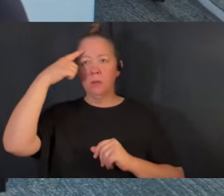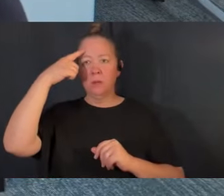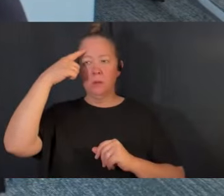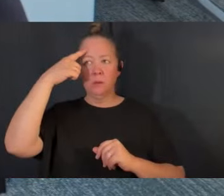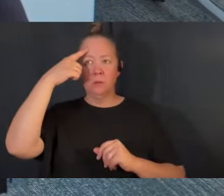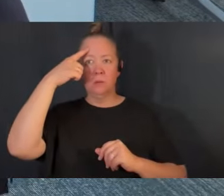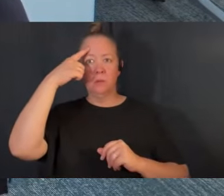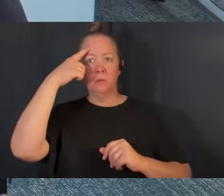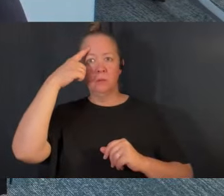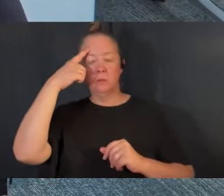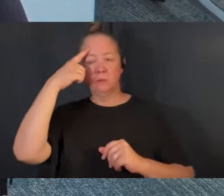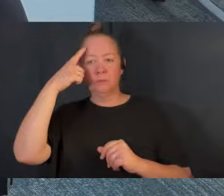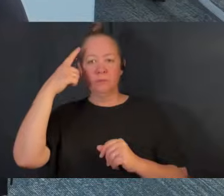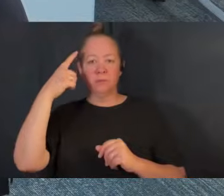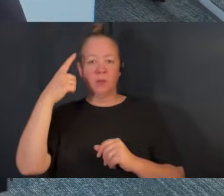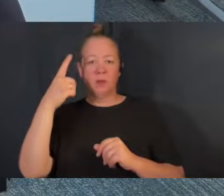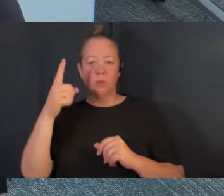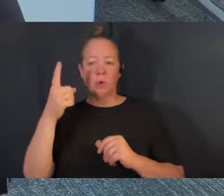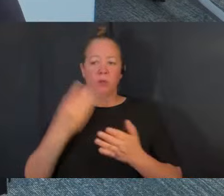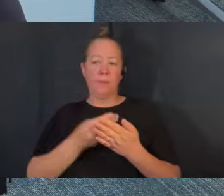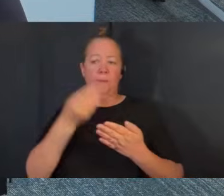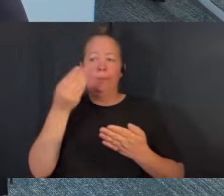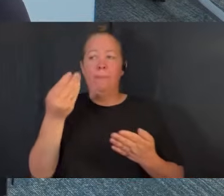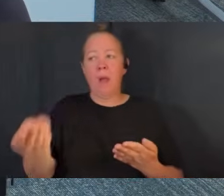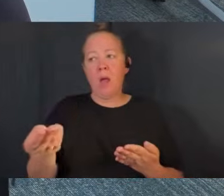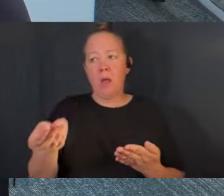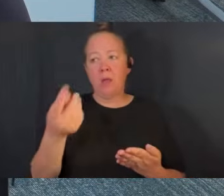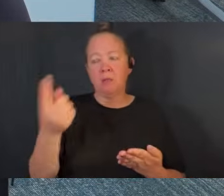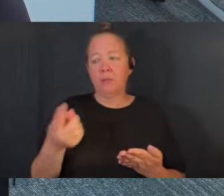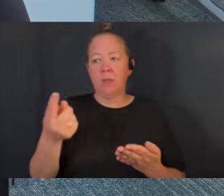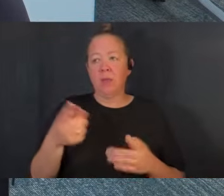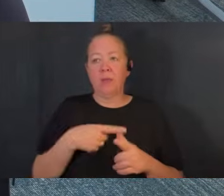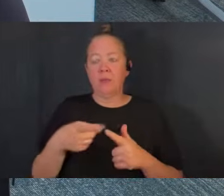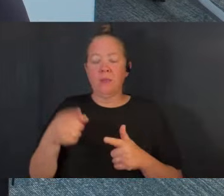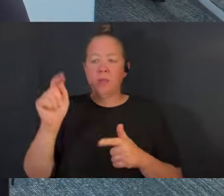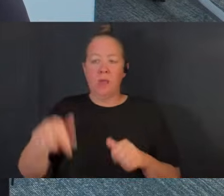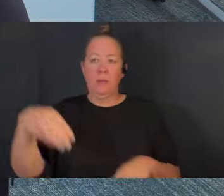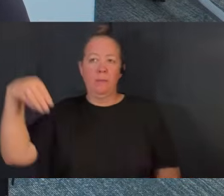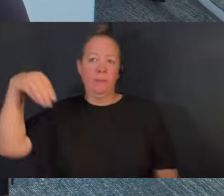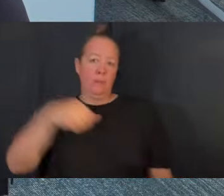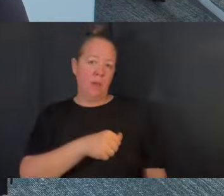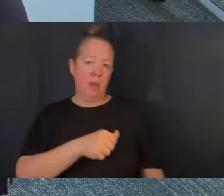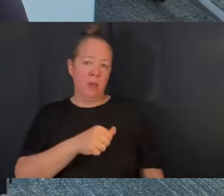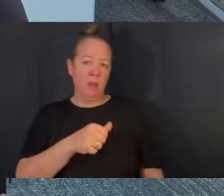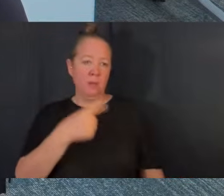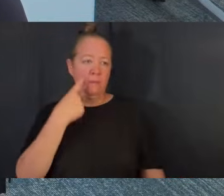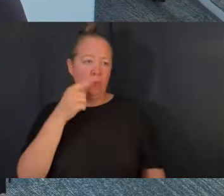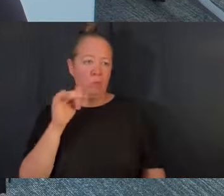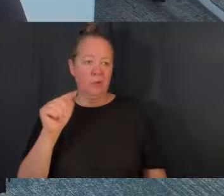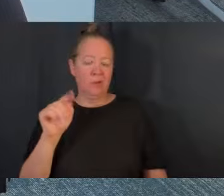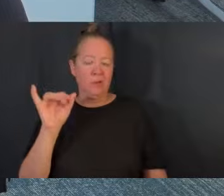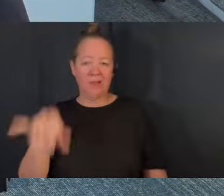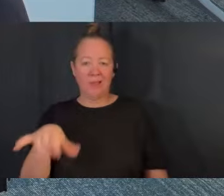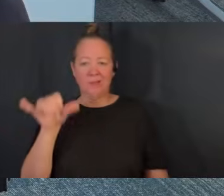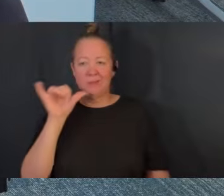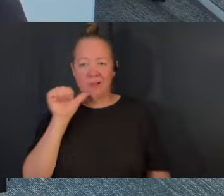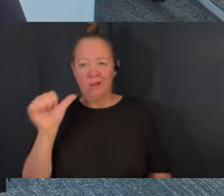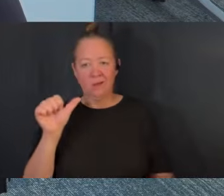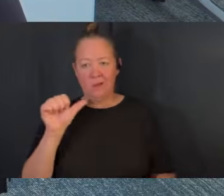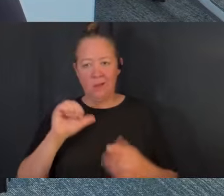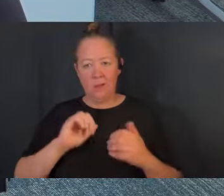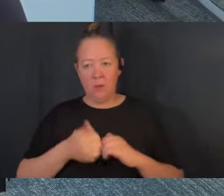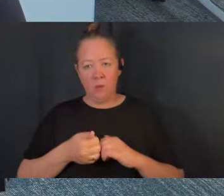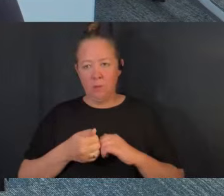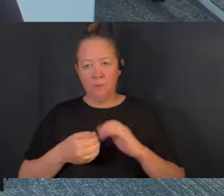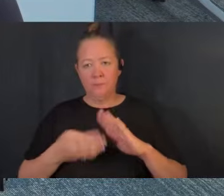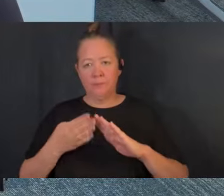come rushing to the town and having them pay for it. And that's really not how it worked. Hundreds of people, over 100 people